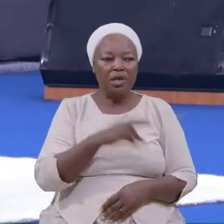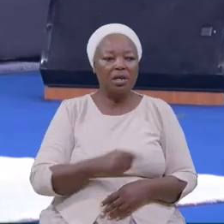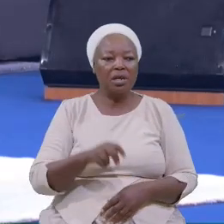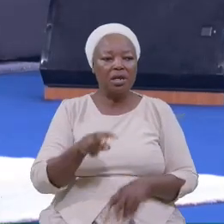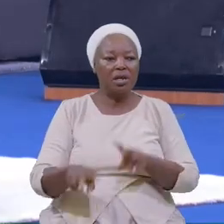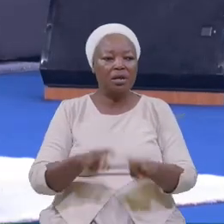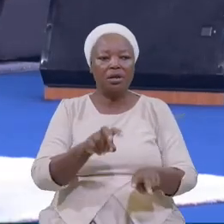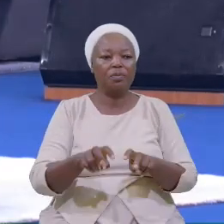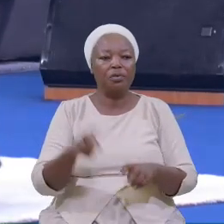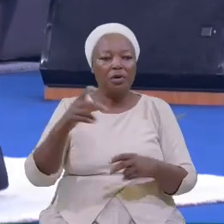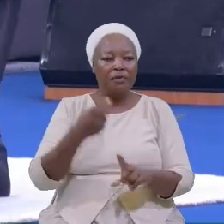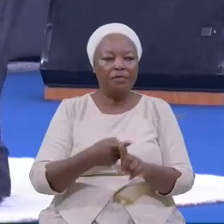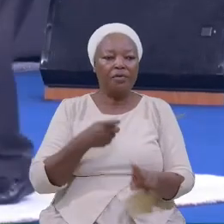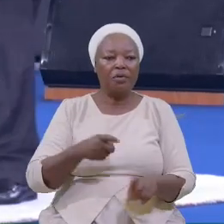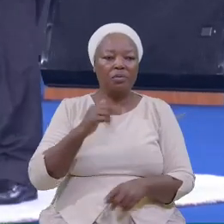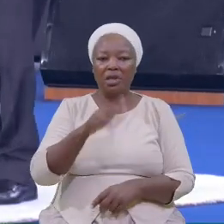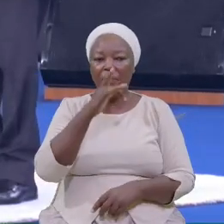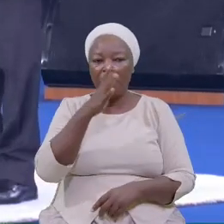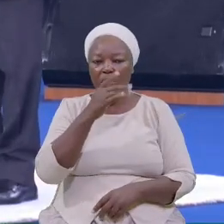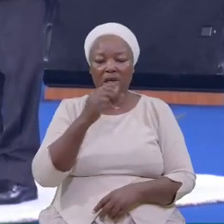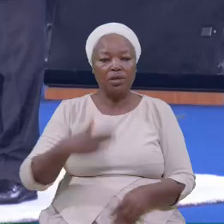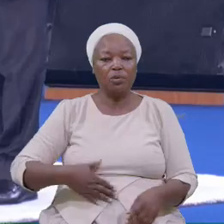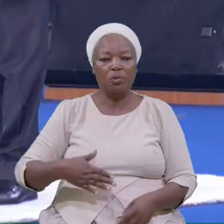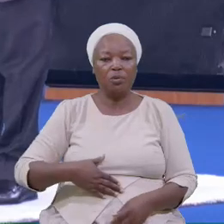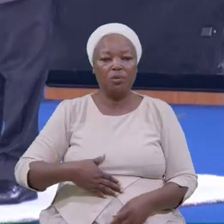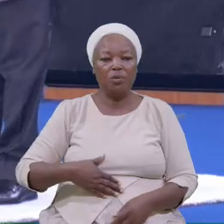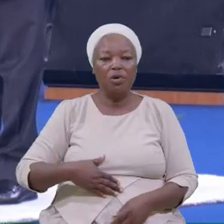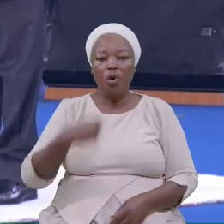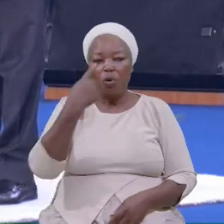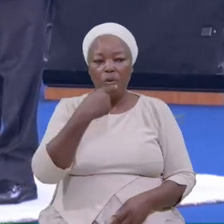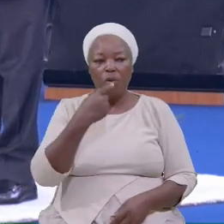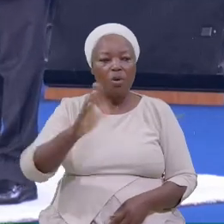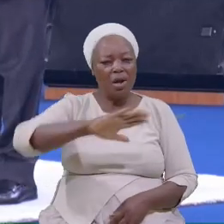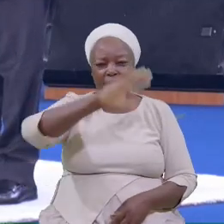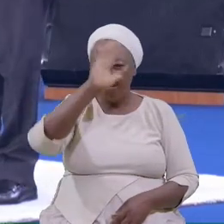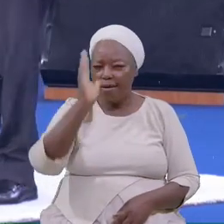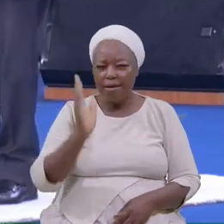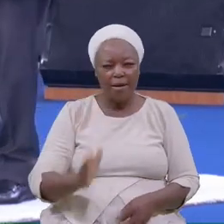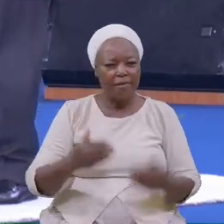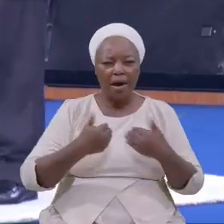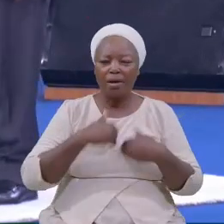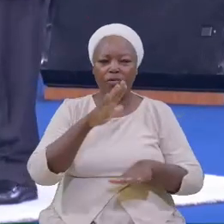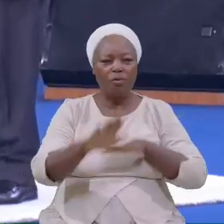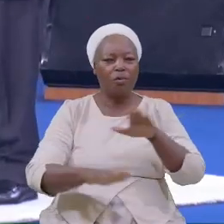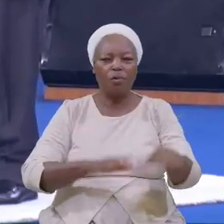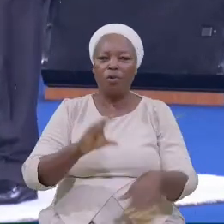cripple from his mother's womb, who never had walked.